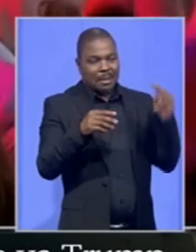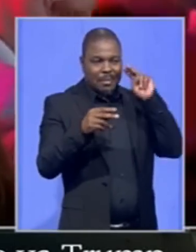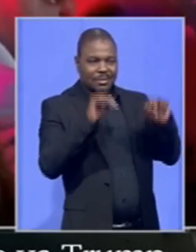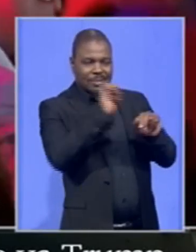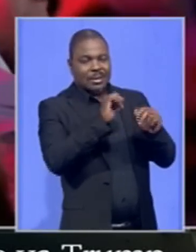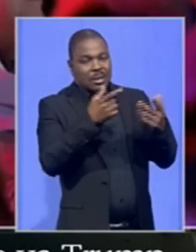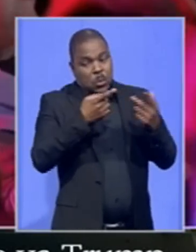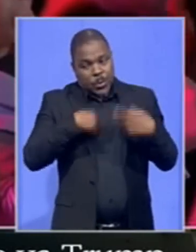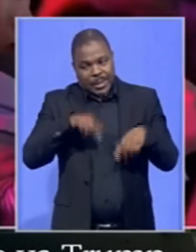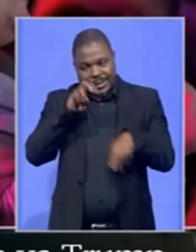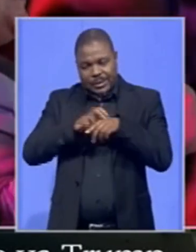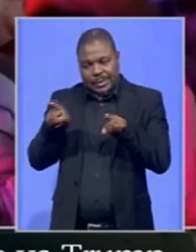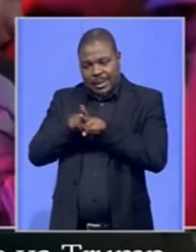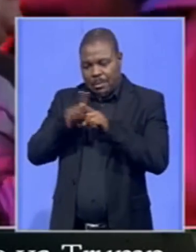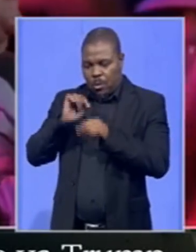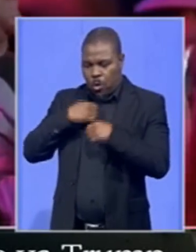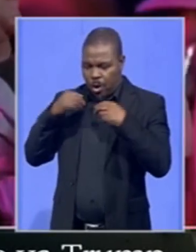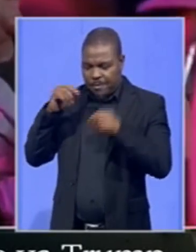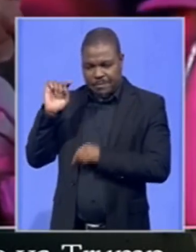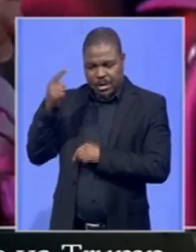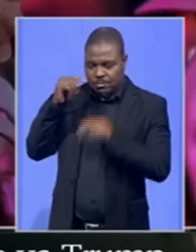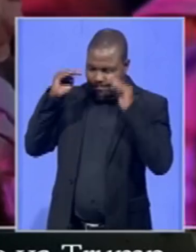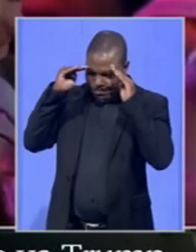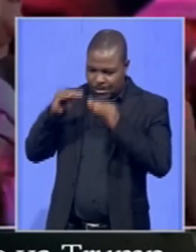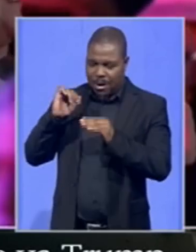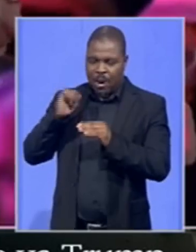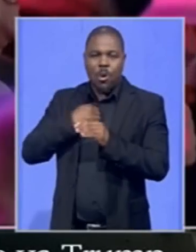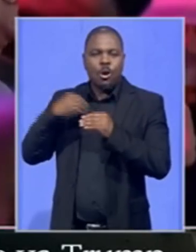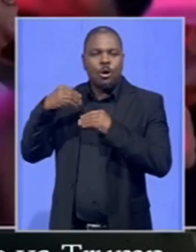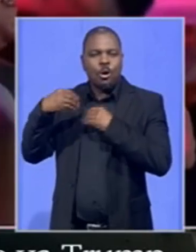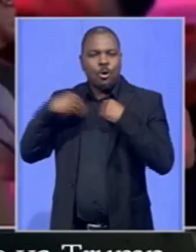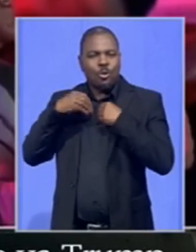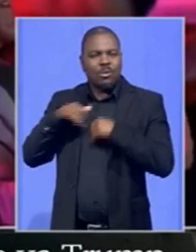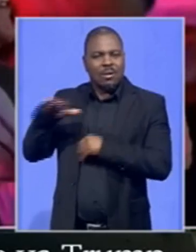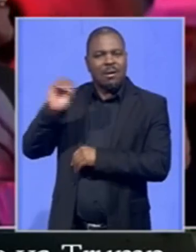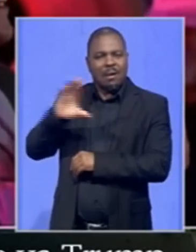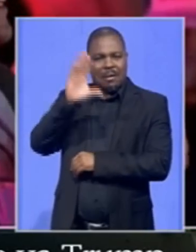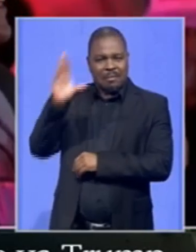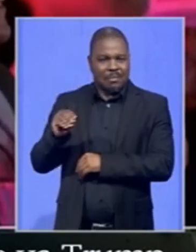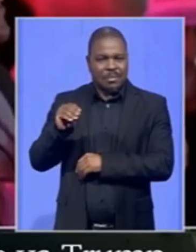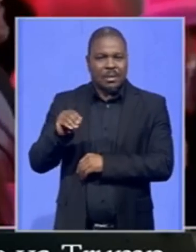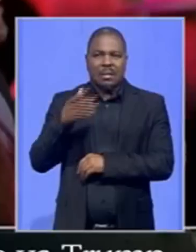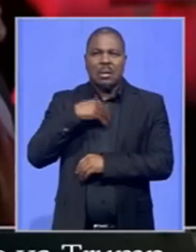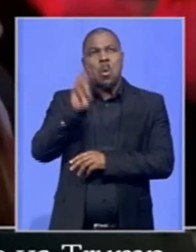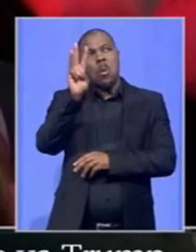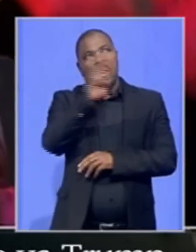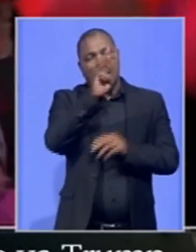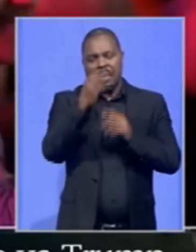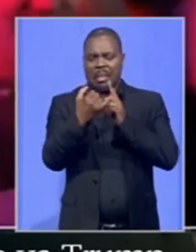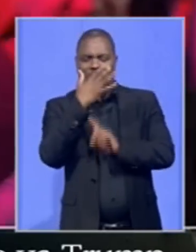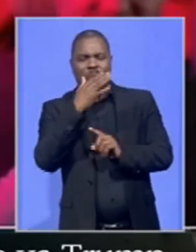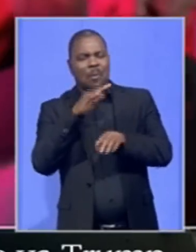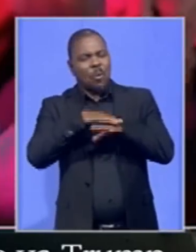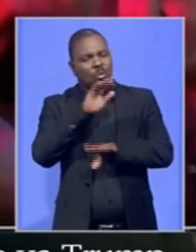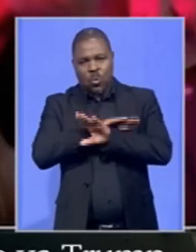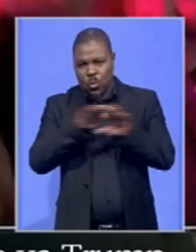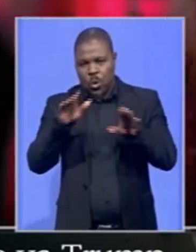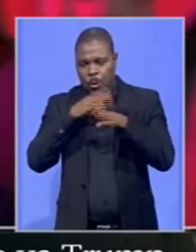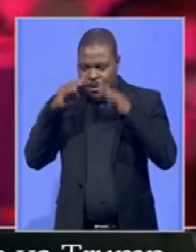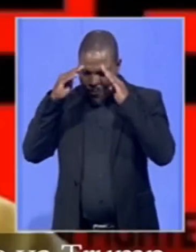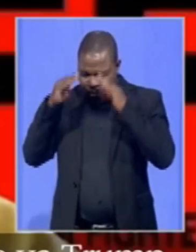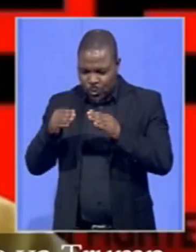for us to start looking after our own interests and our own needs. Do things not under the influence of the West anymore, but do it for Africa by